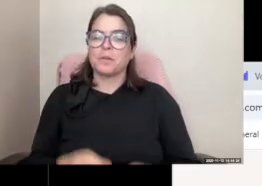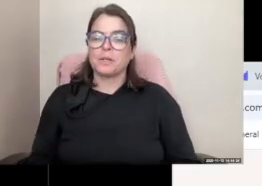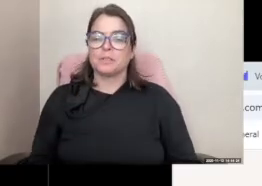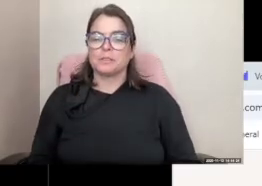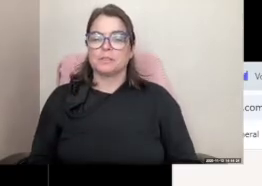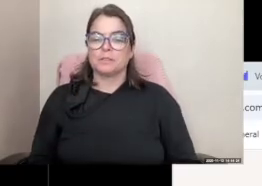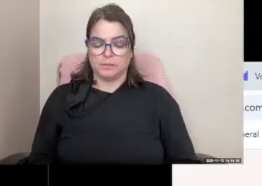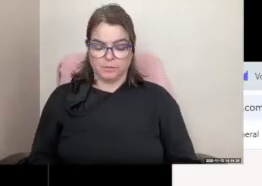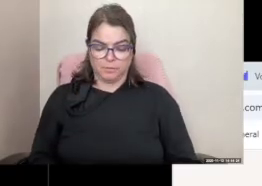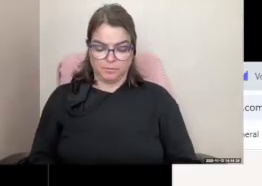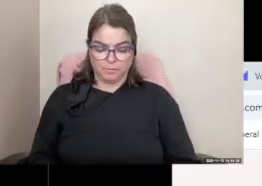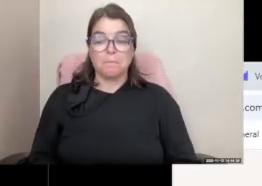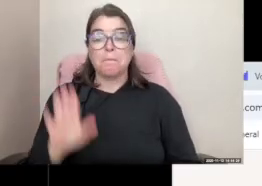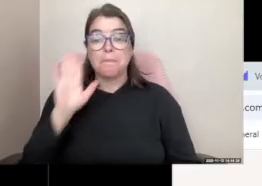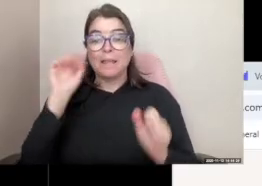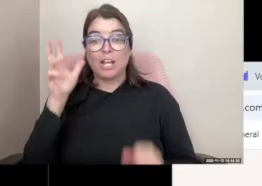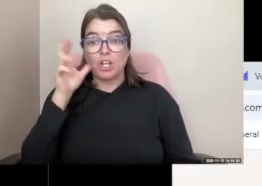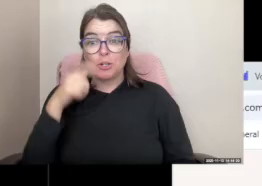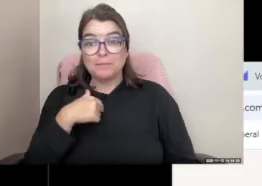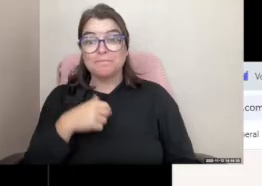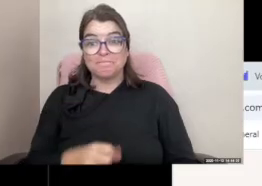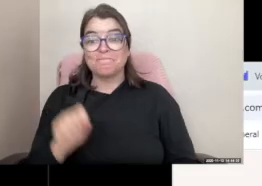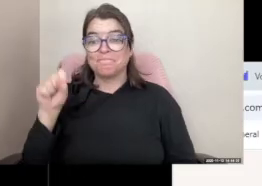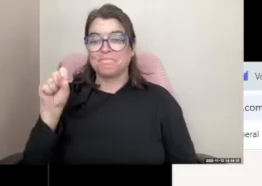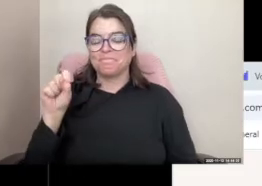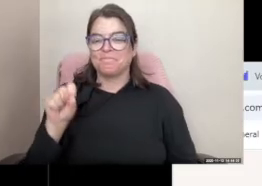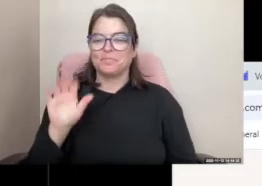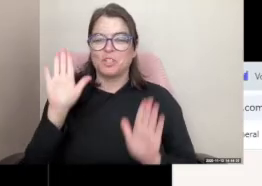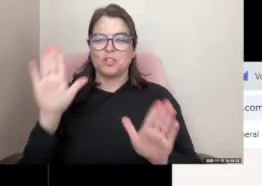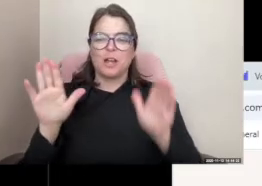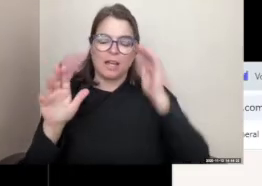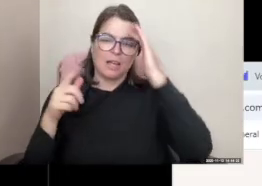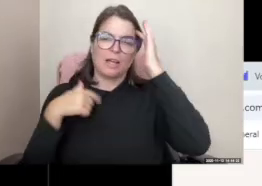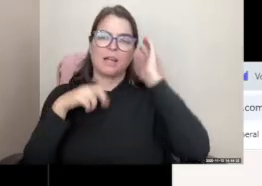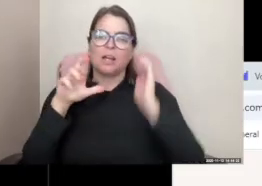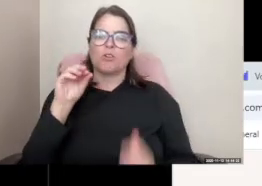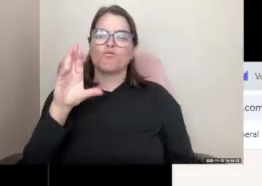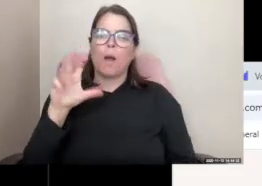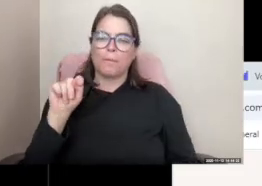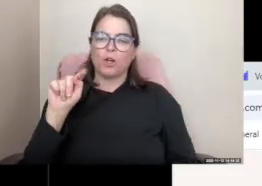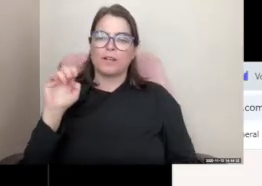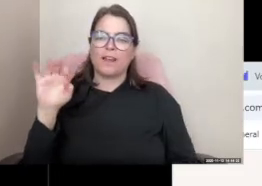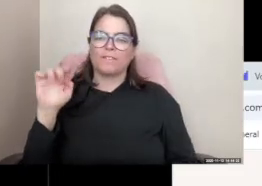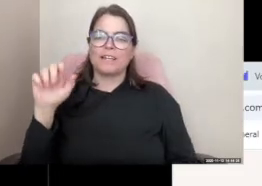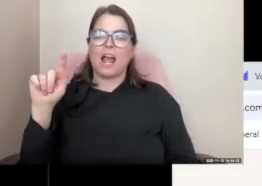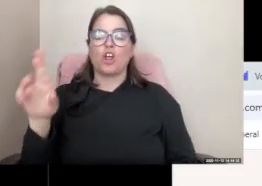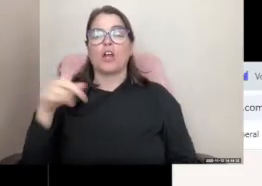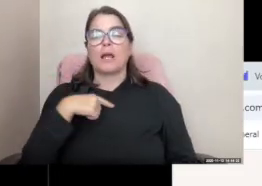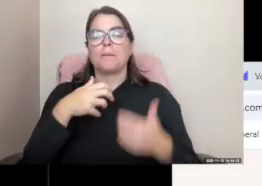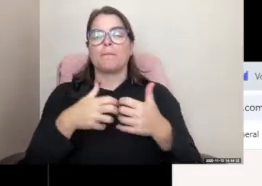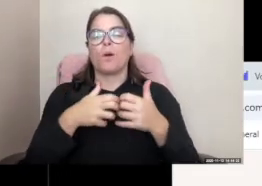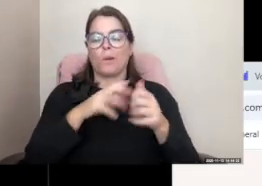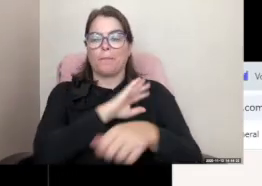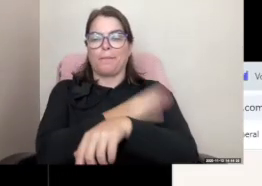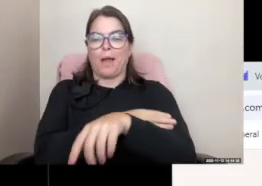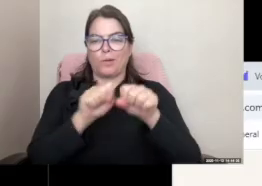So I'm going to go back online first to Robert Teffeteller.